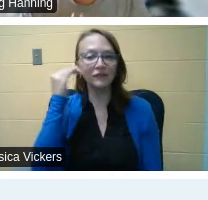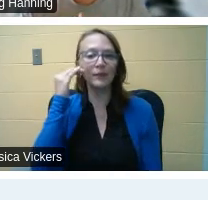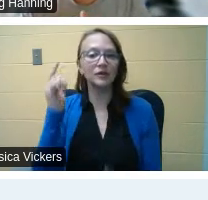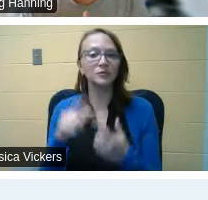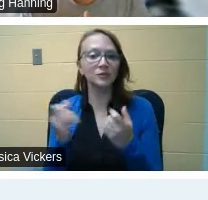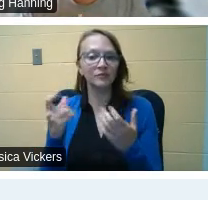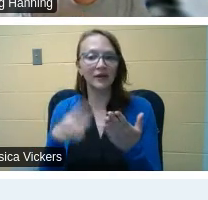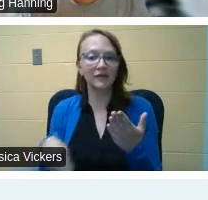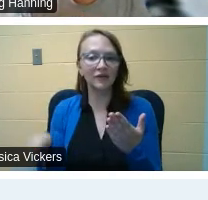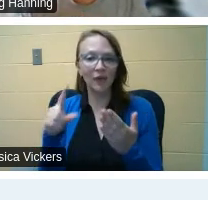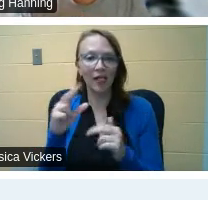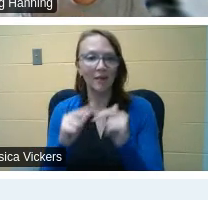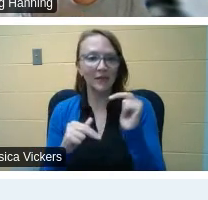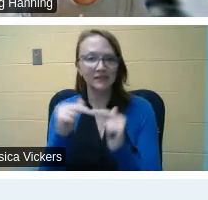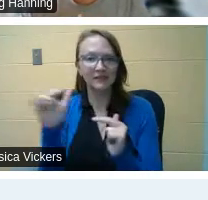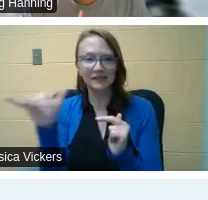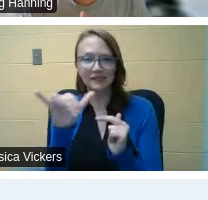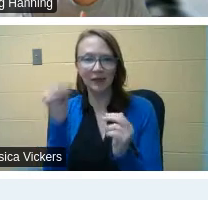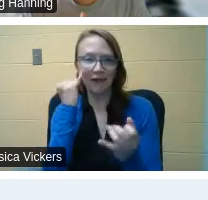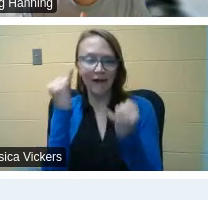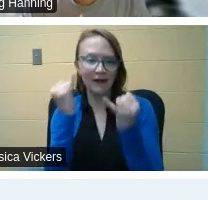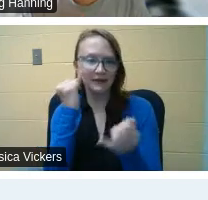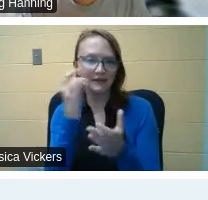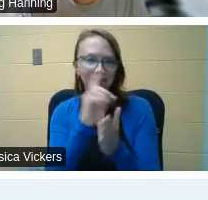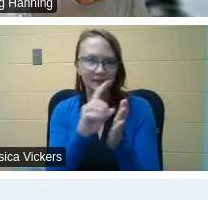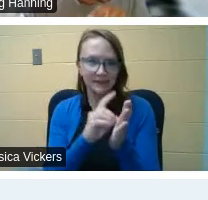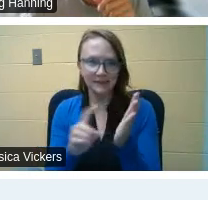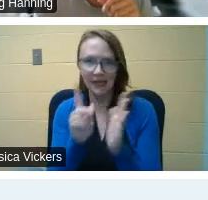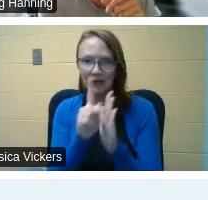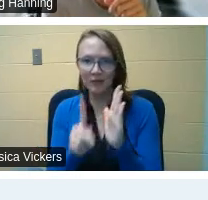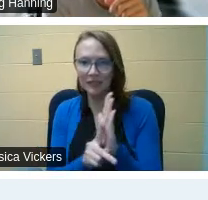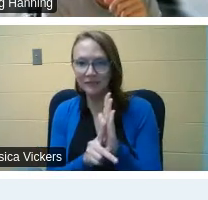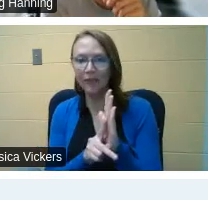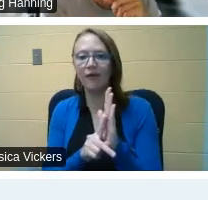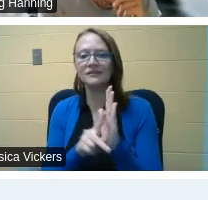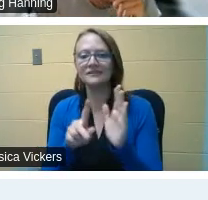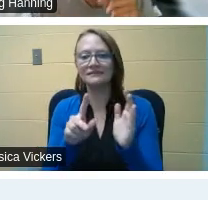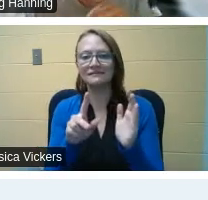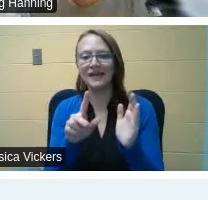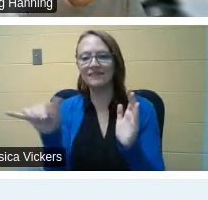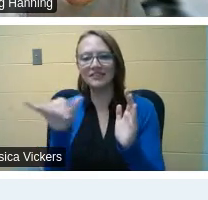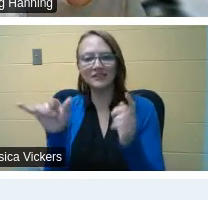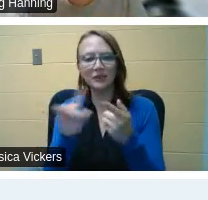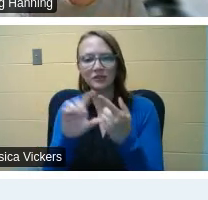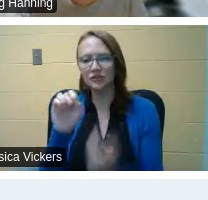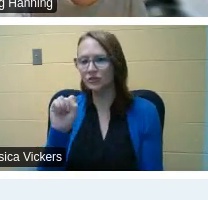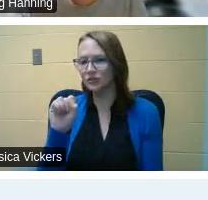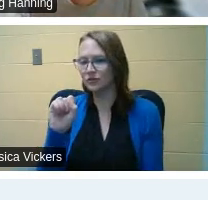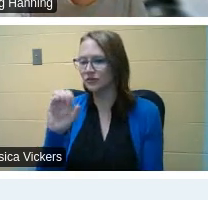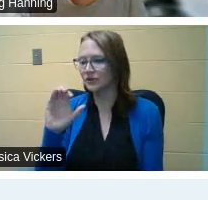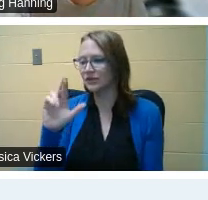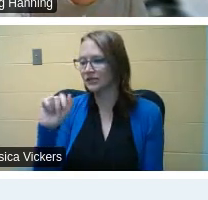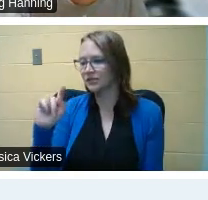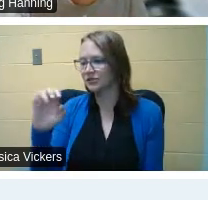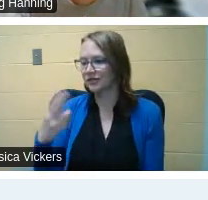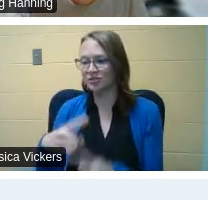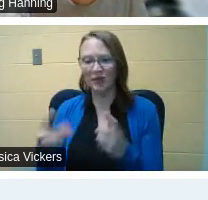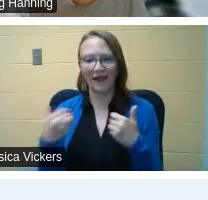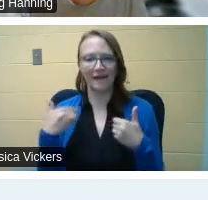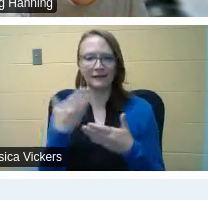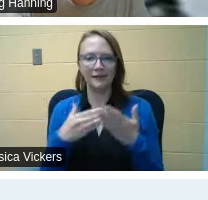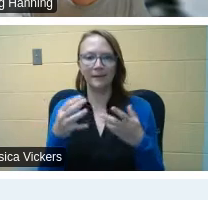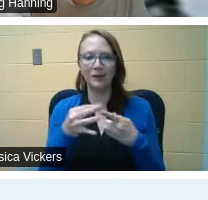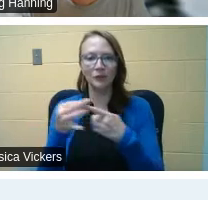it builds off of a lot of the same ideas and design principles as Scratch, but it also has some unique affordances because of the